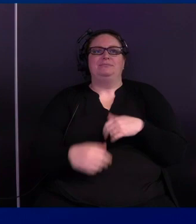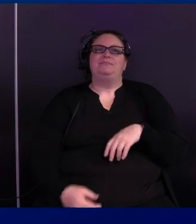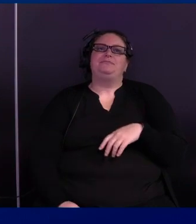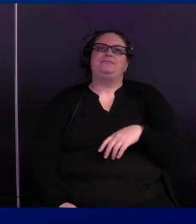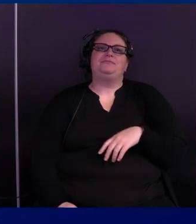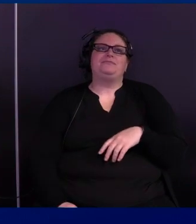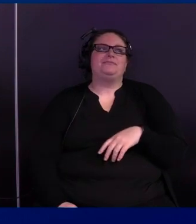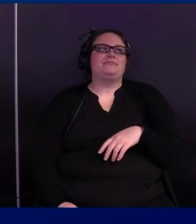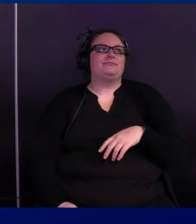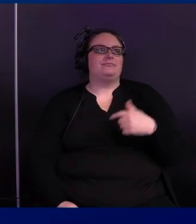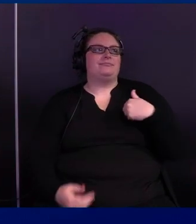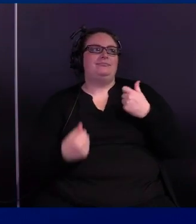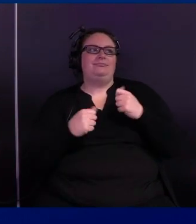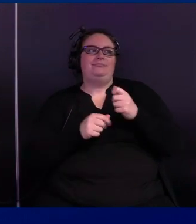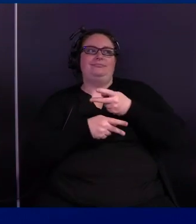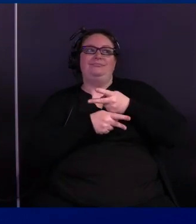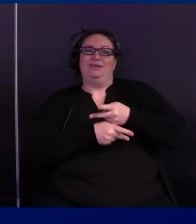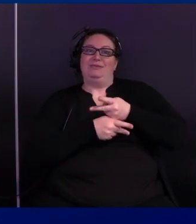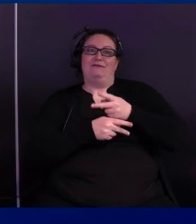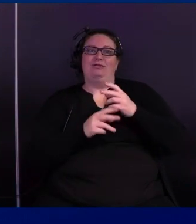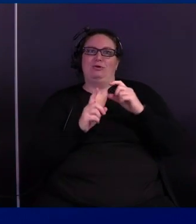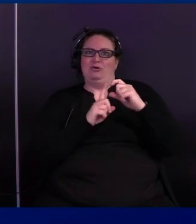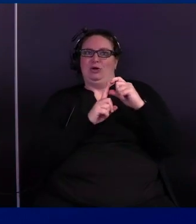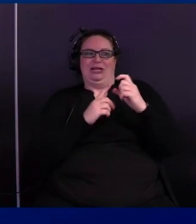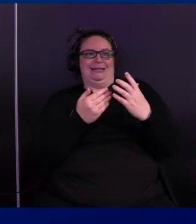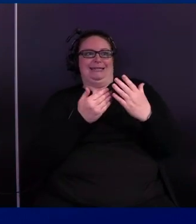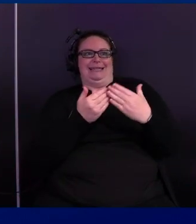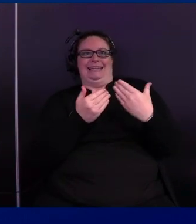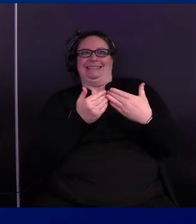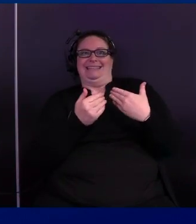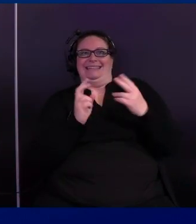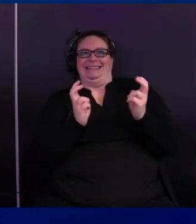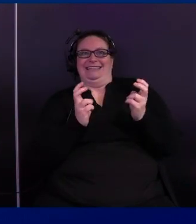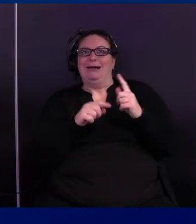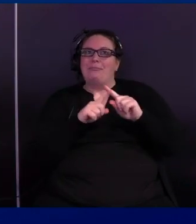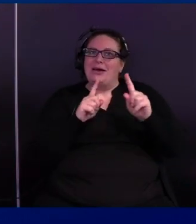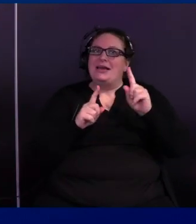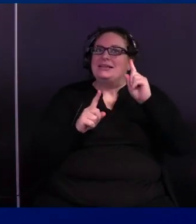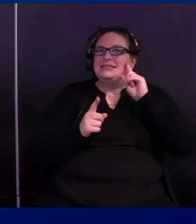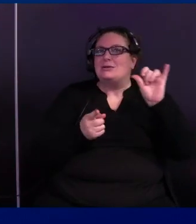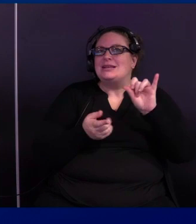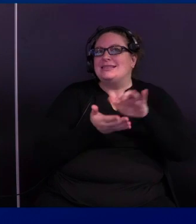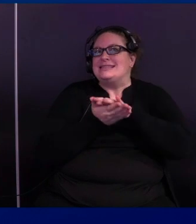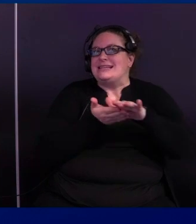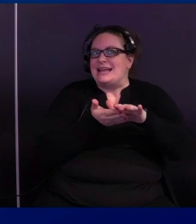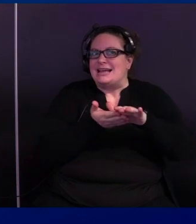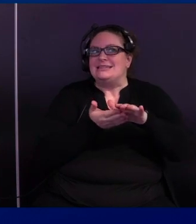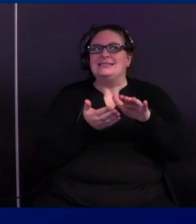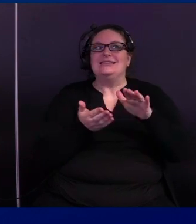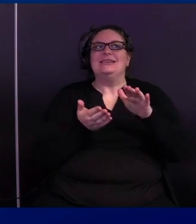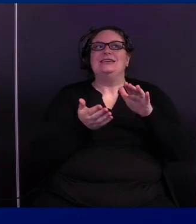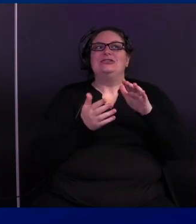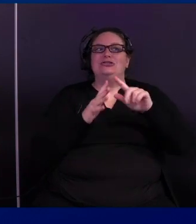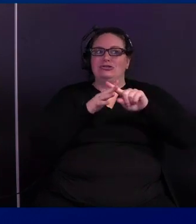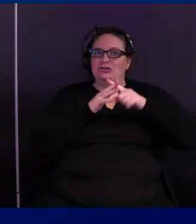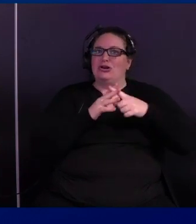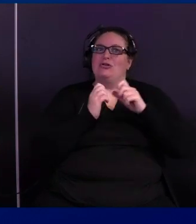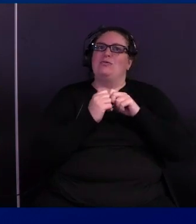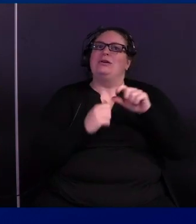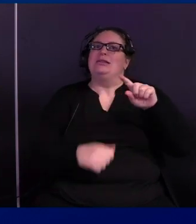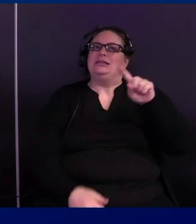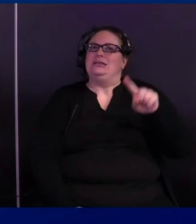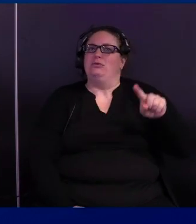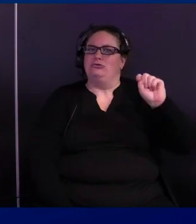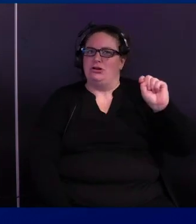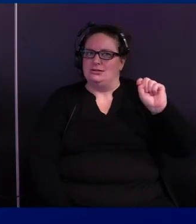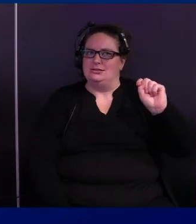try to be careful with the word easy, but it also sounds that this is a pretty nice way to get started with zero trust. Yeah, absolutely. Because